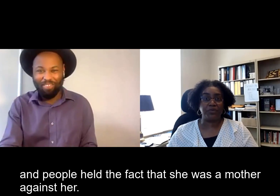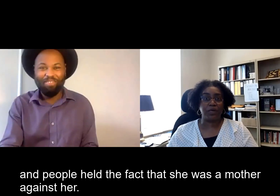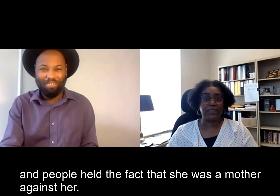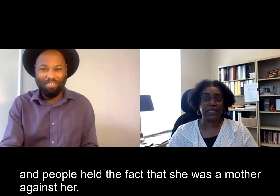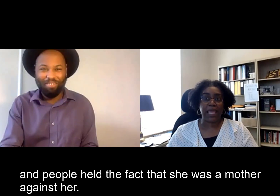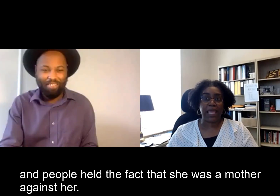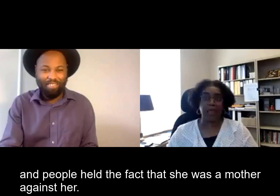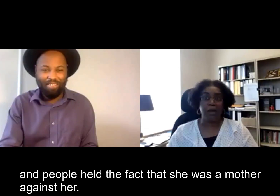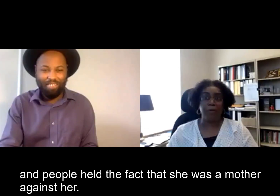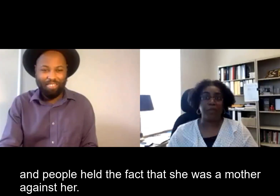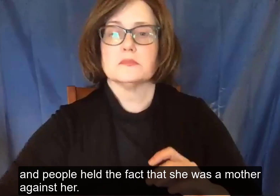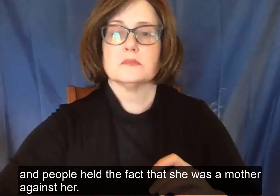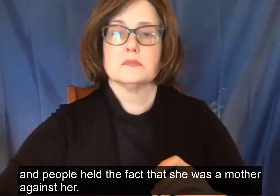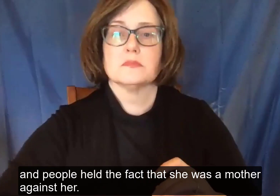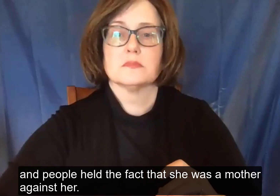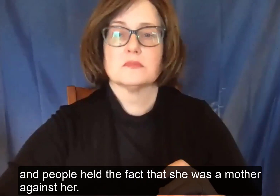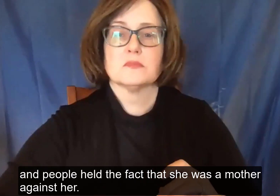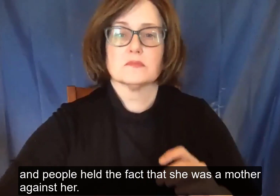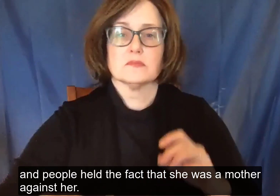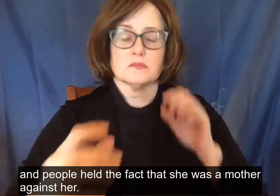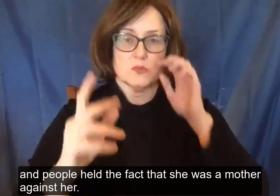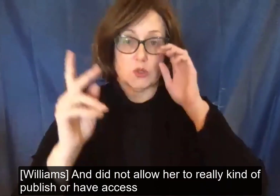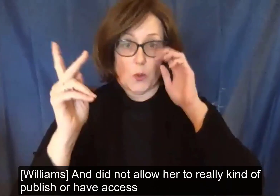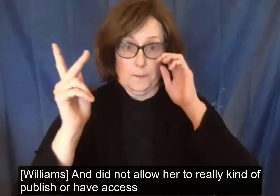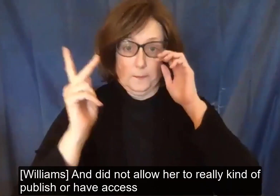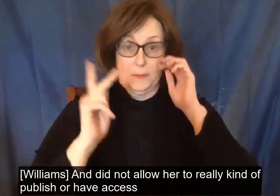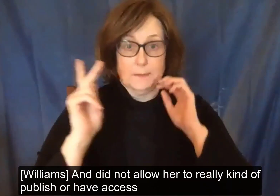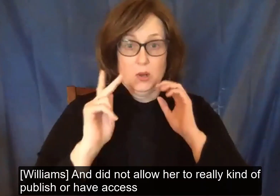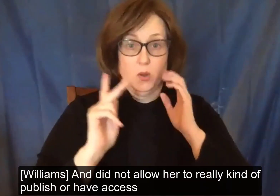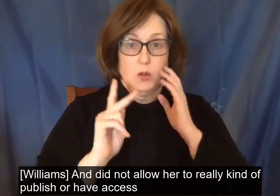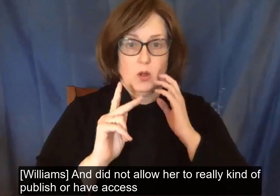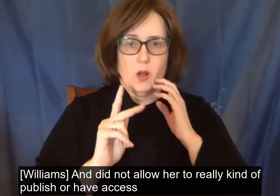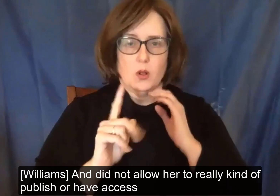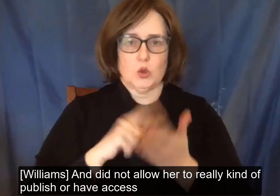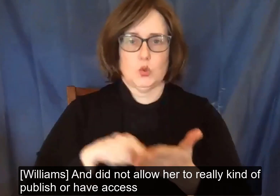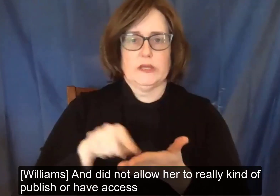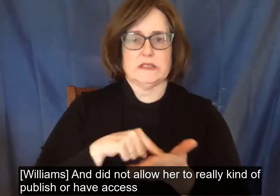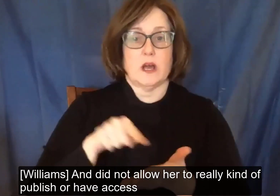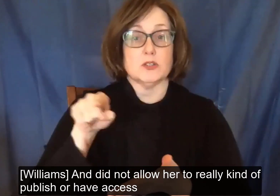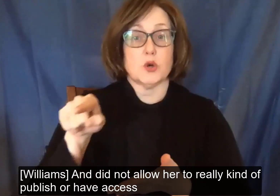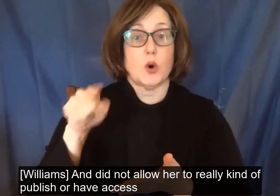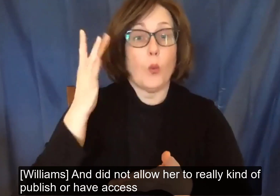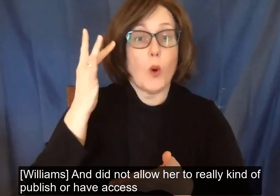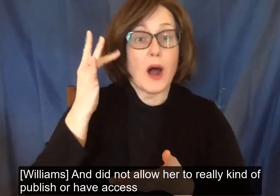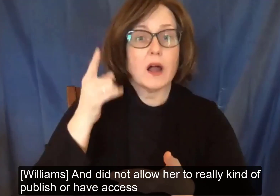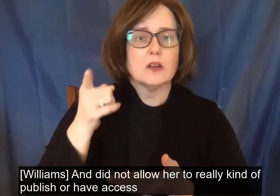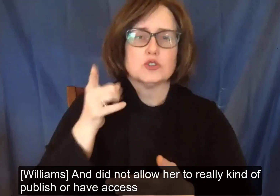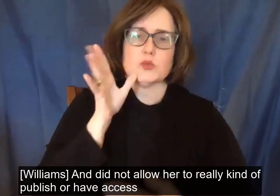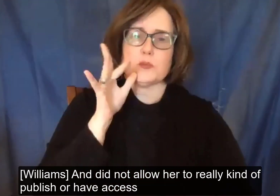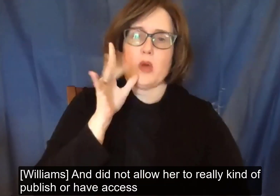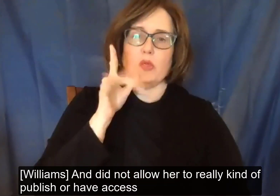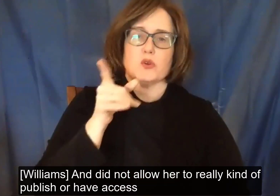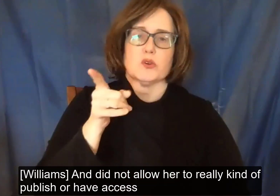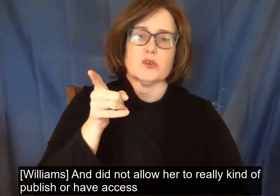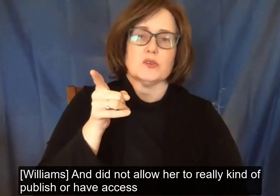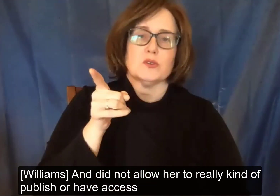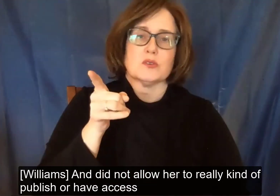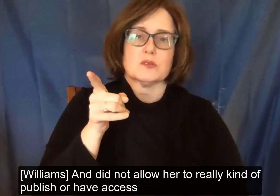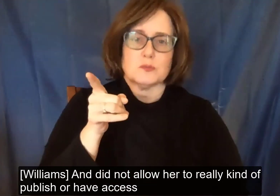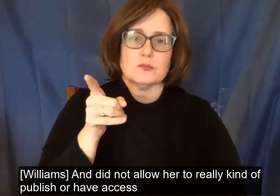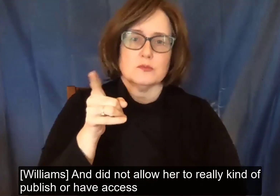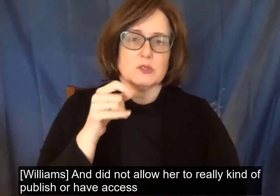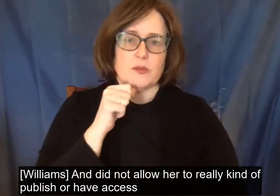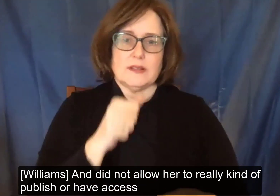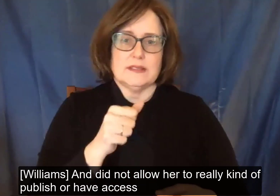she was a mother against her and did not allow her to really kind